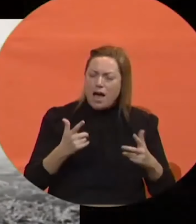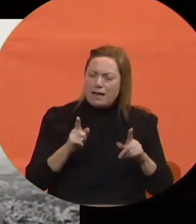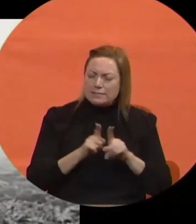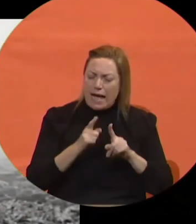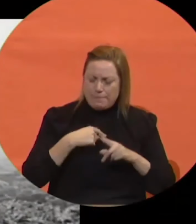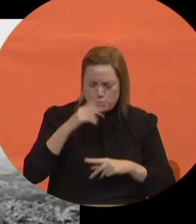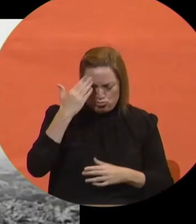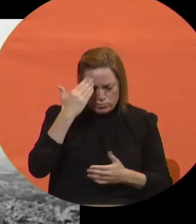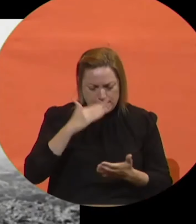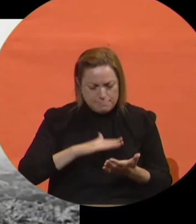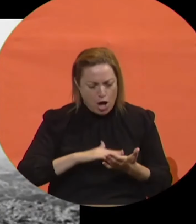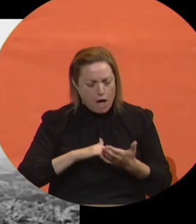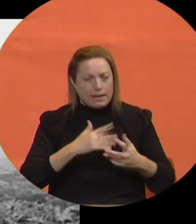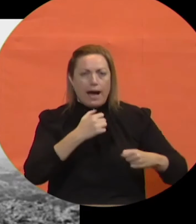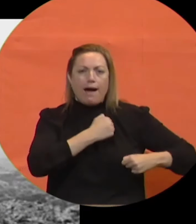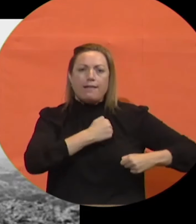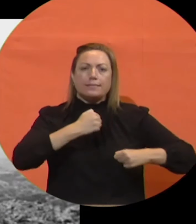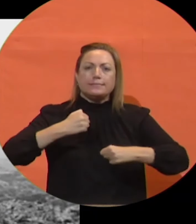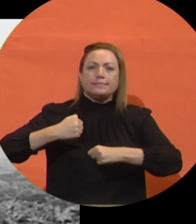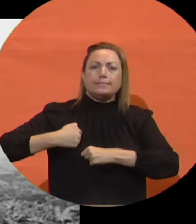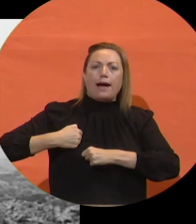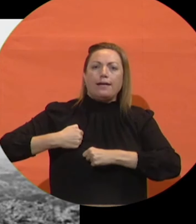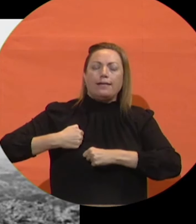Anzacs carrying wounded mates.